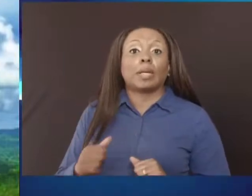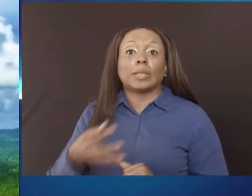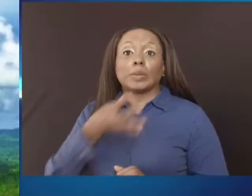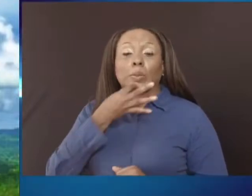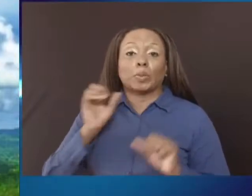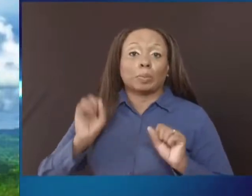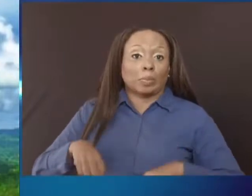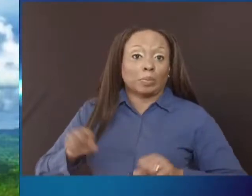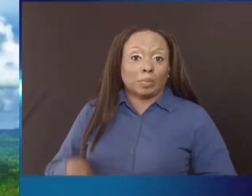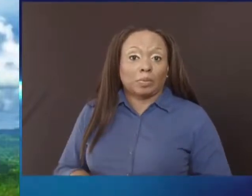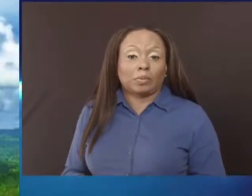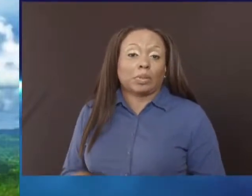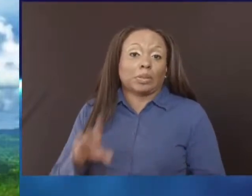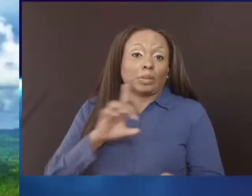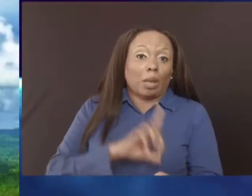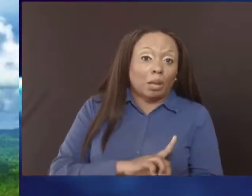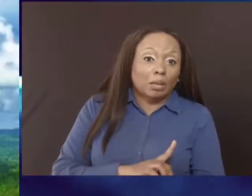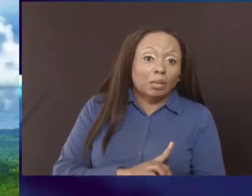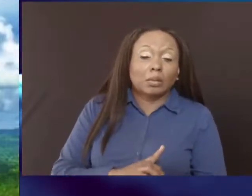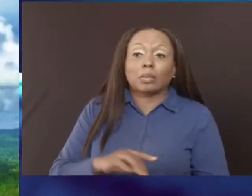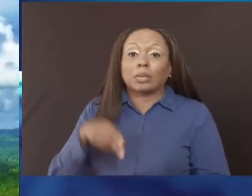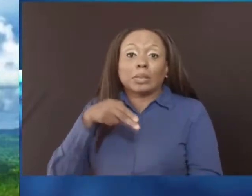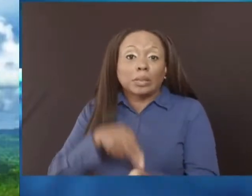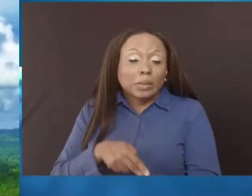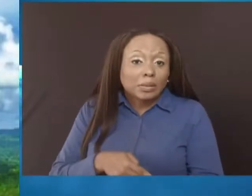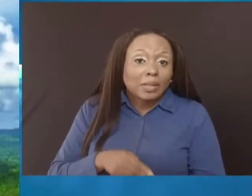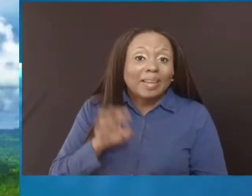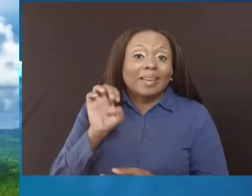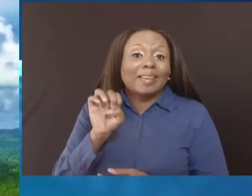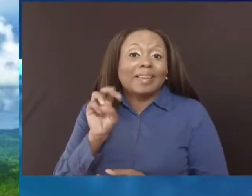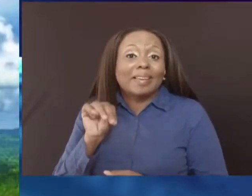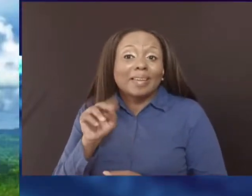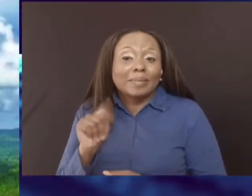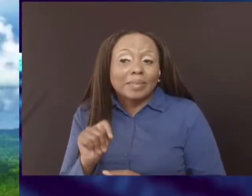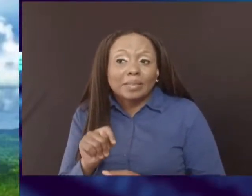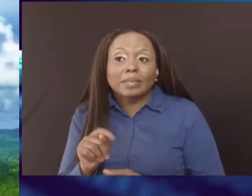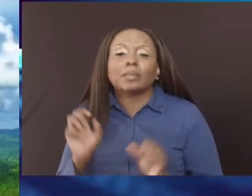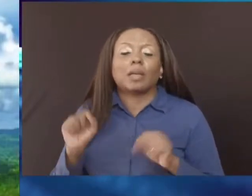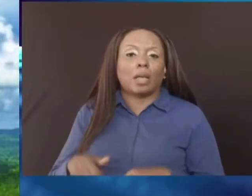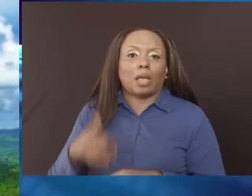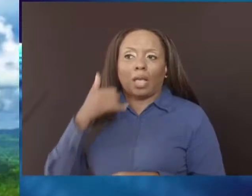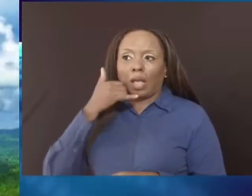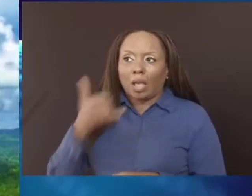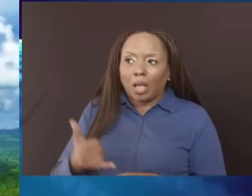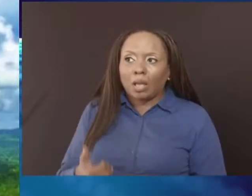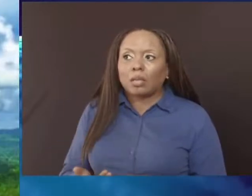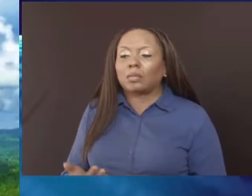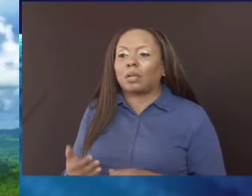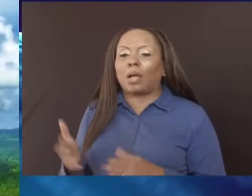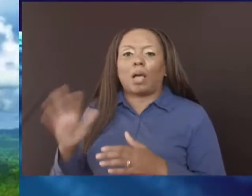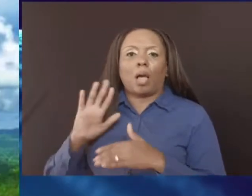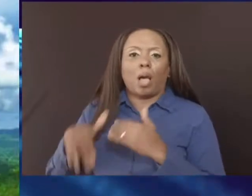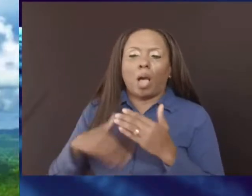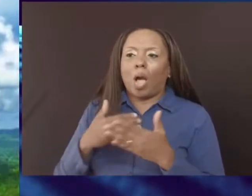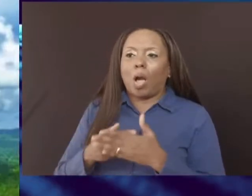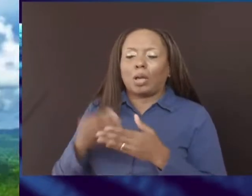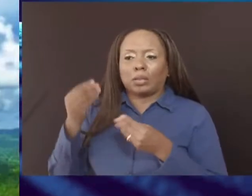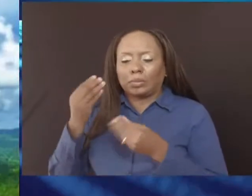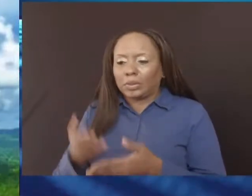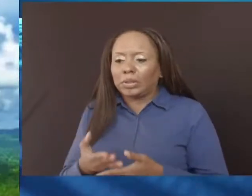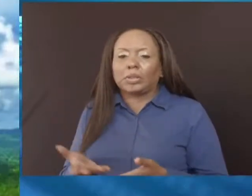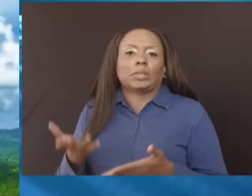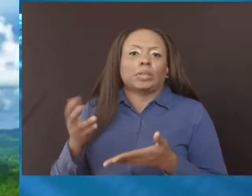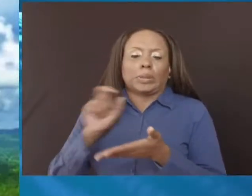We have doctors and EMTs and nurses right on the lines as we speak that are currently taking that backlog